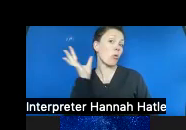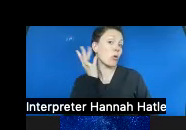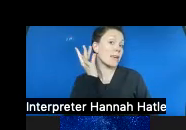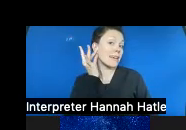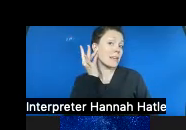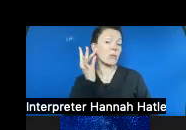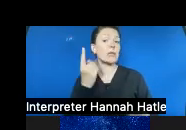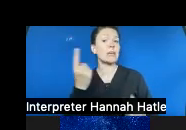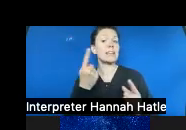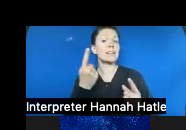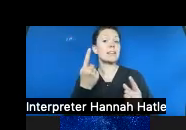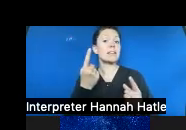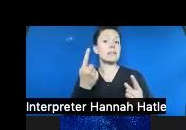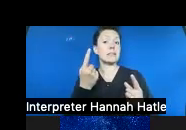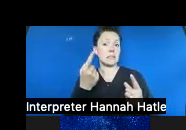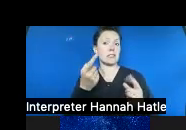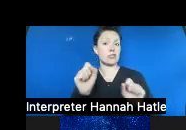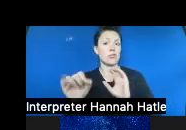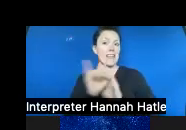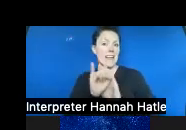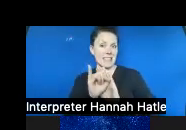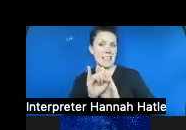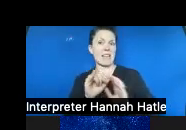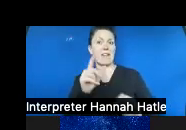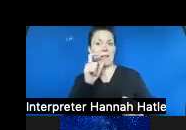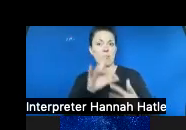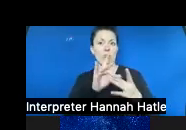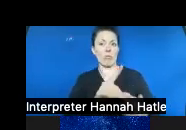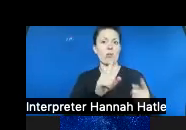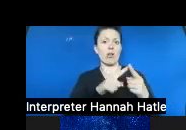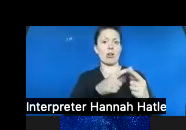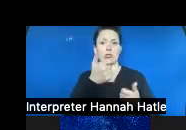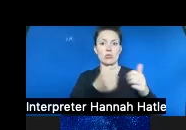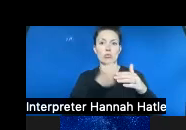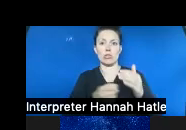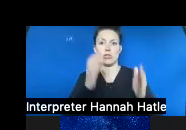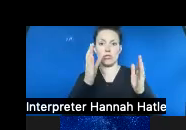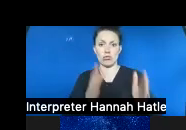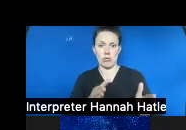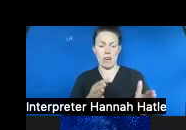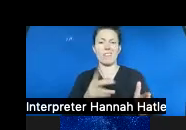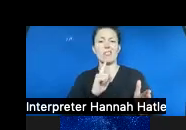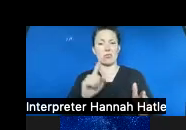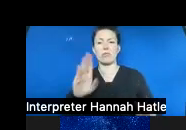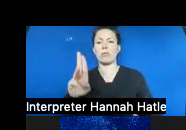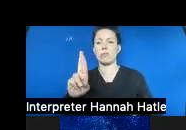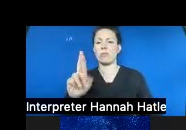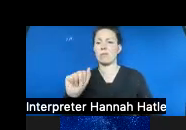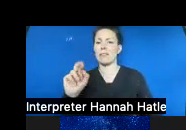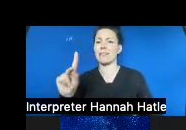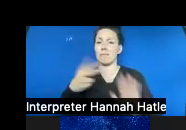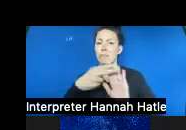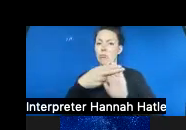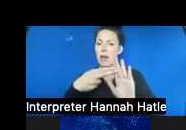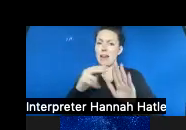soon as we know what we're doing, they change the game. But that branding, meaning their logo, is something